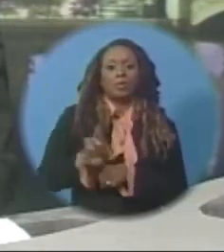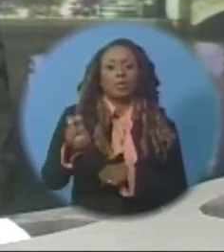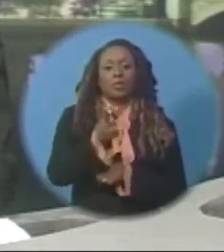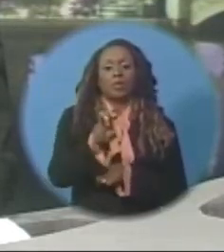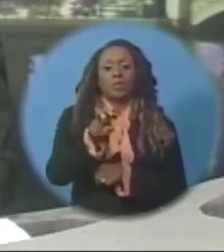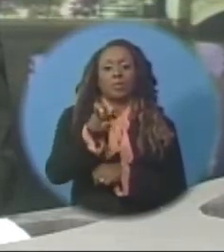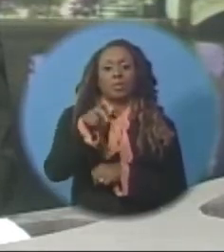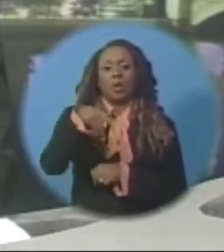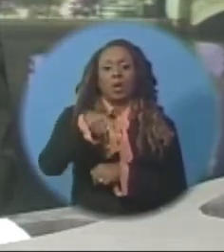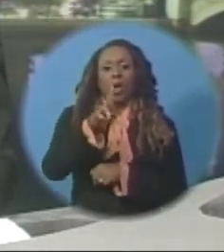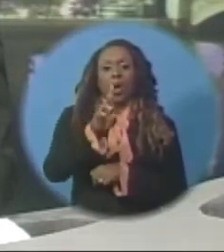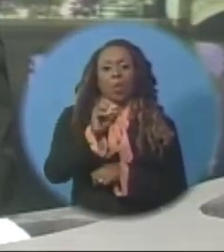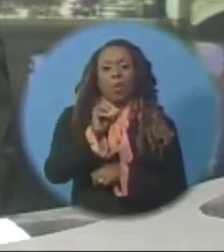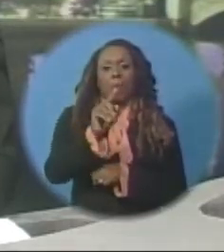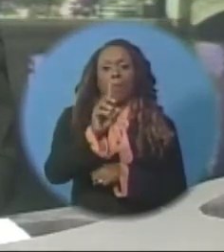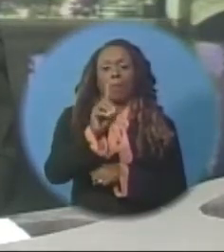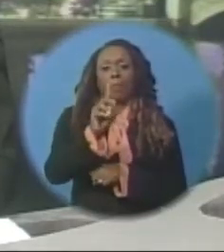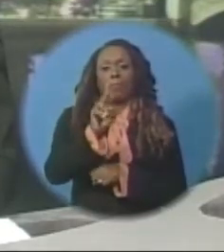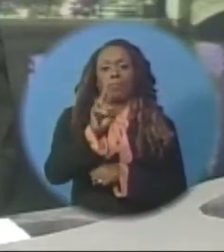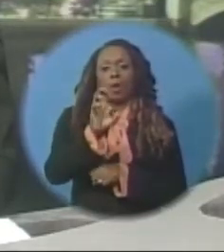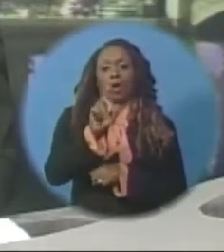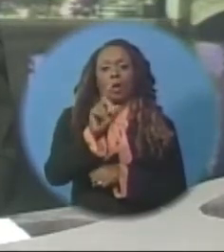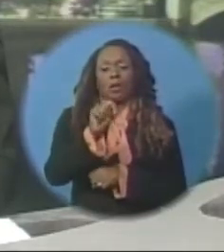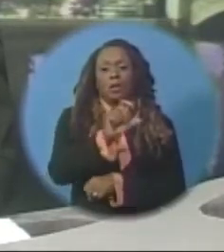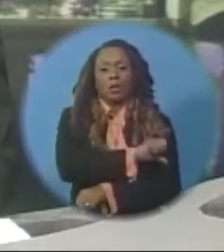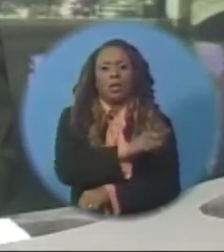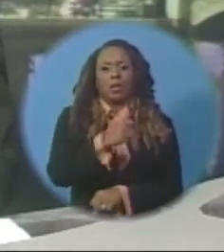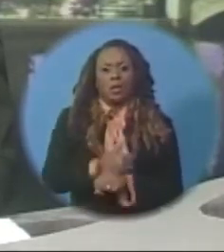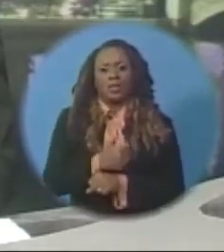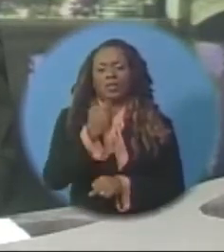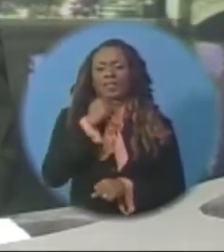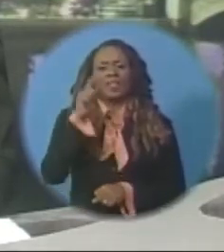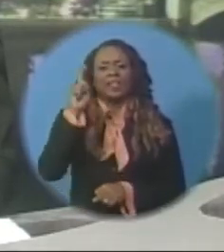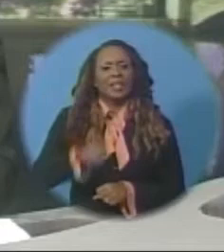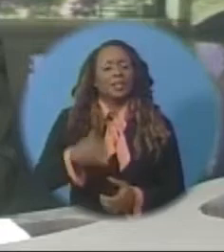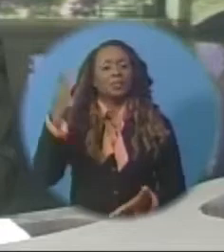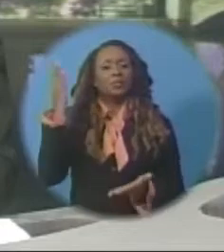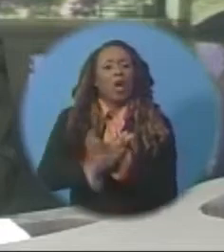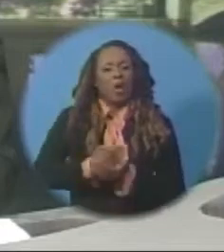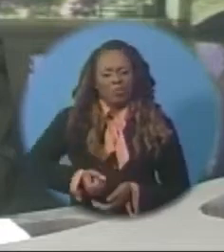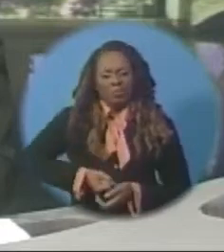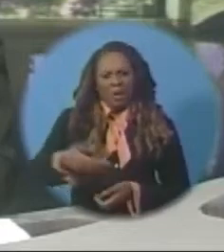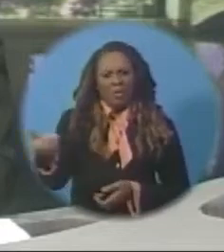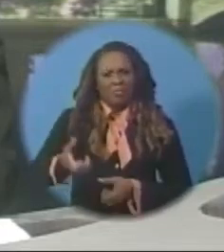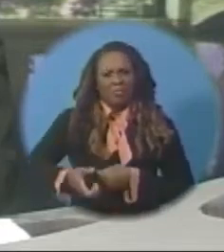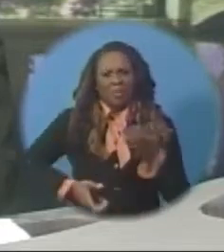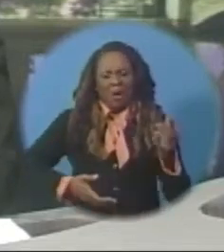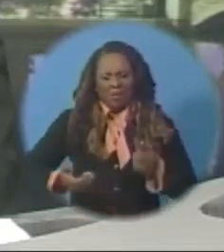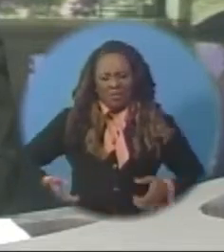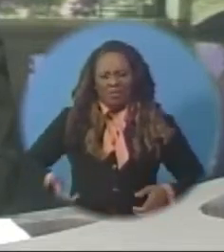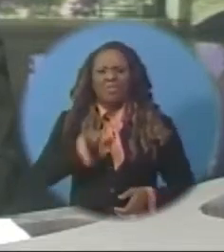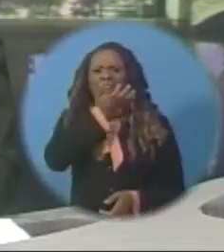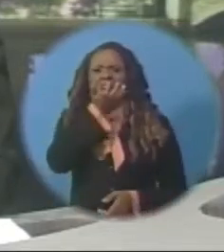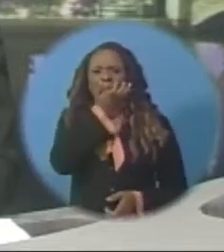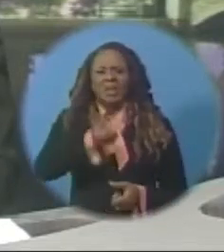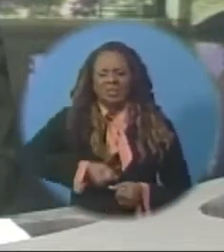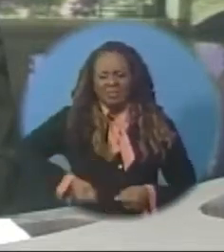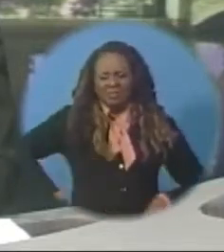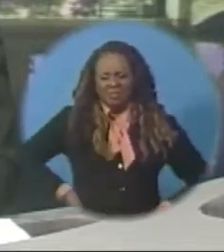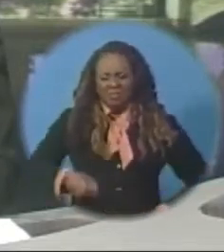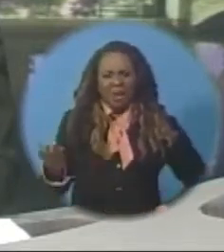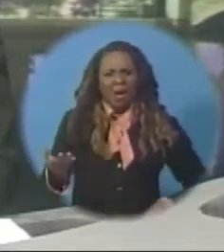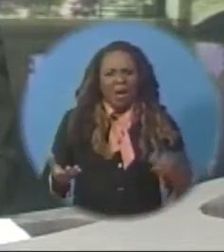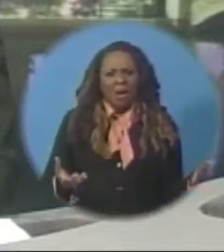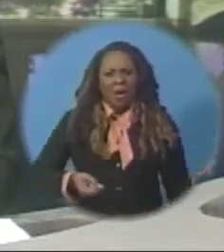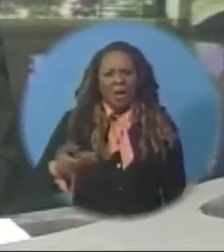a zero-tolerance approach needs to be taken to stop indiscriminate dumping and littering across the island. Dr. Kerry Hall